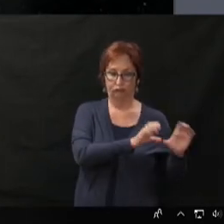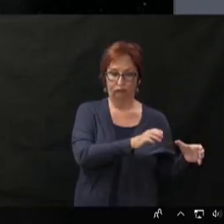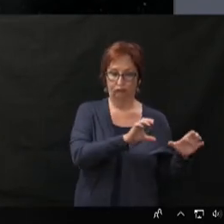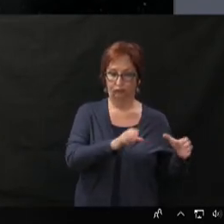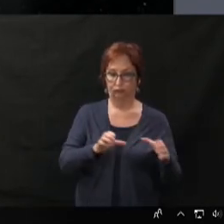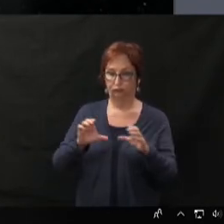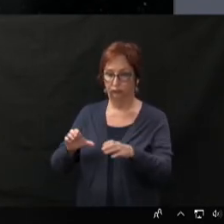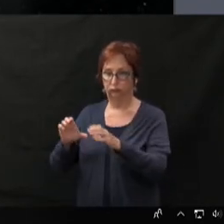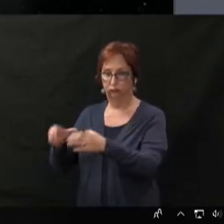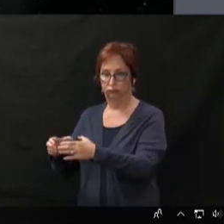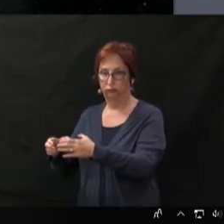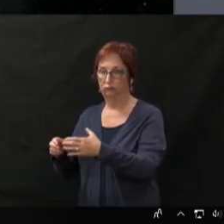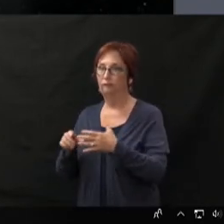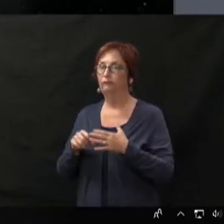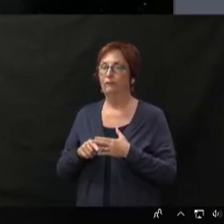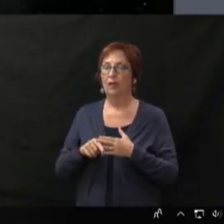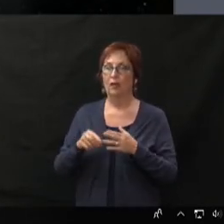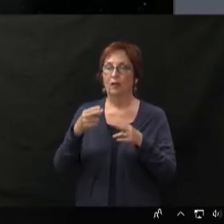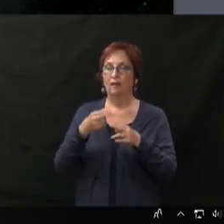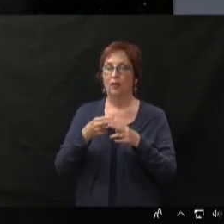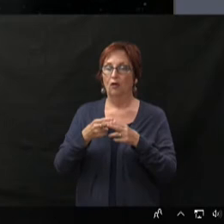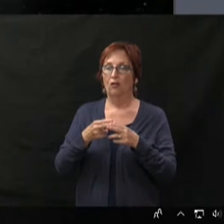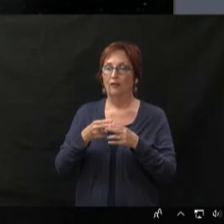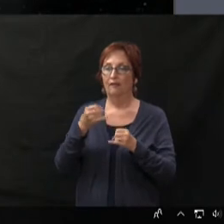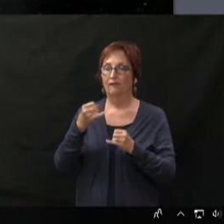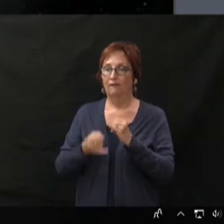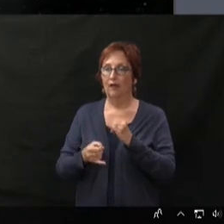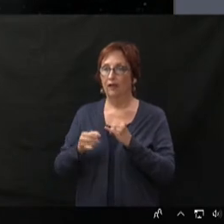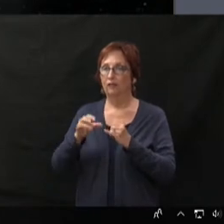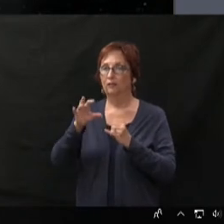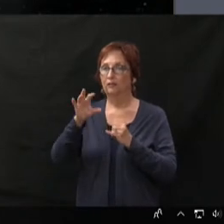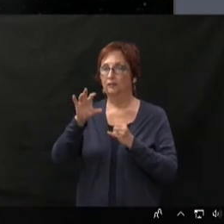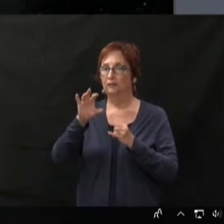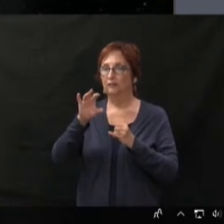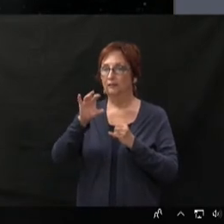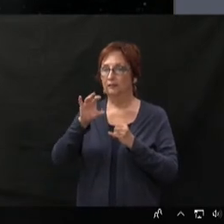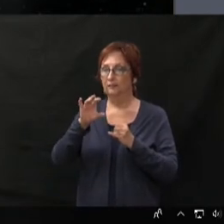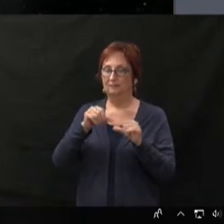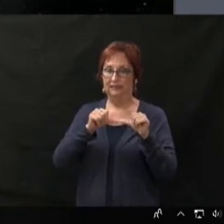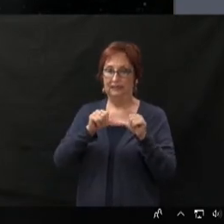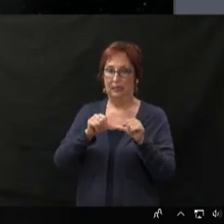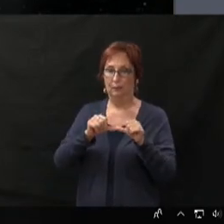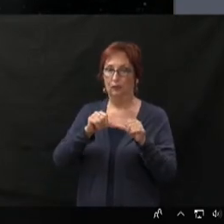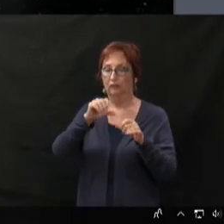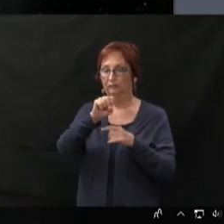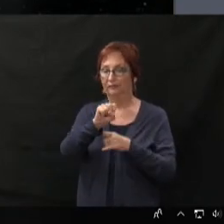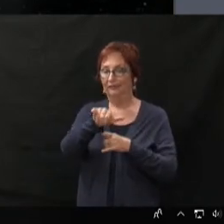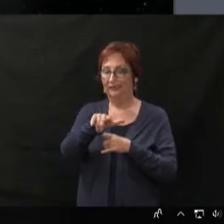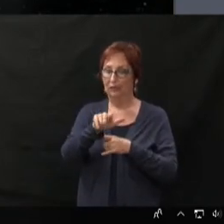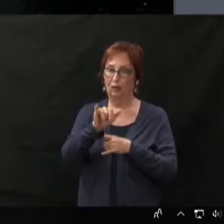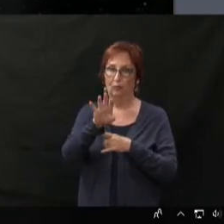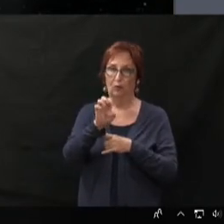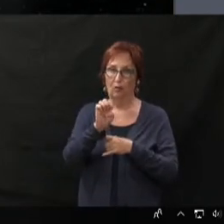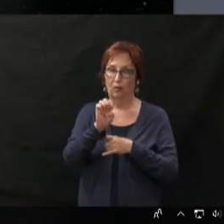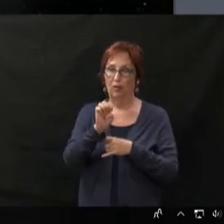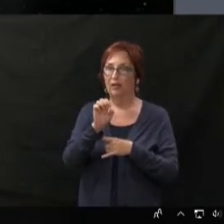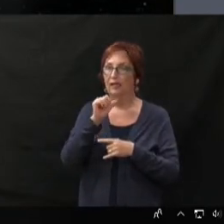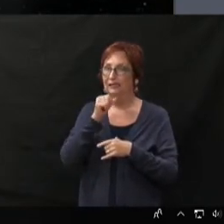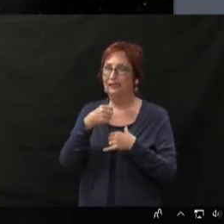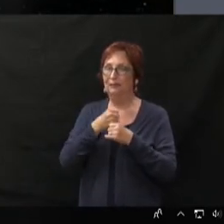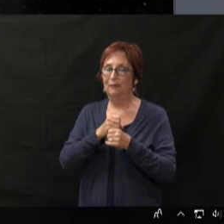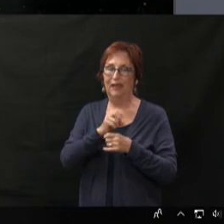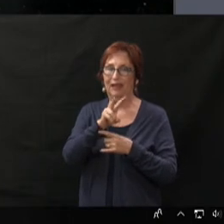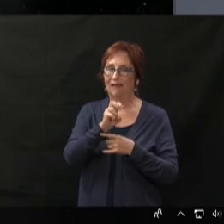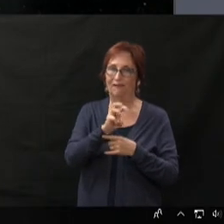Okay, they call it the final stable syllable, and it doesn't really make a vowel sound.